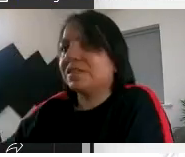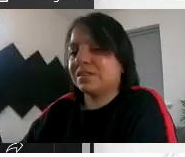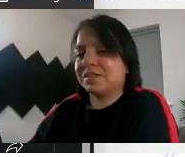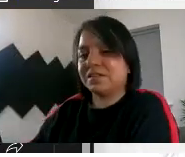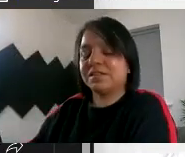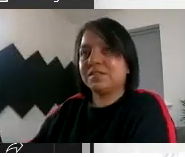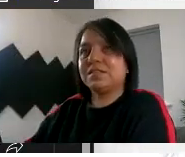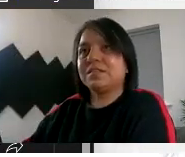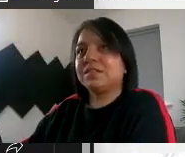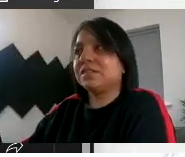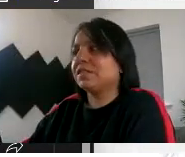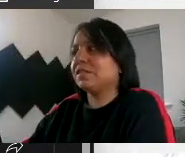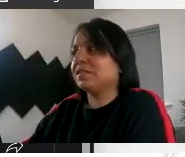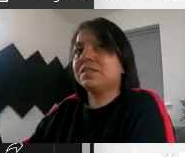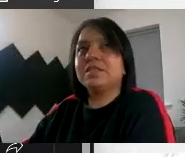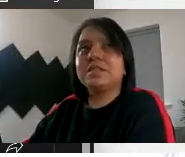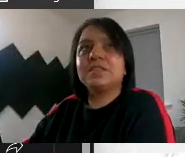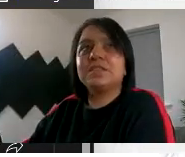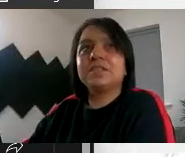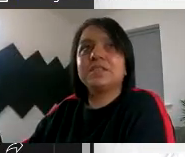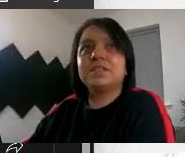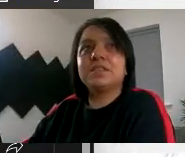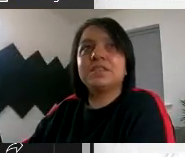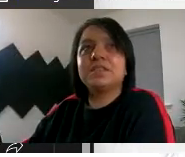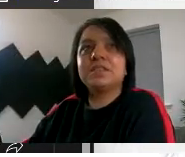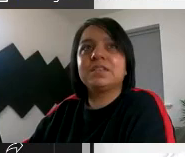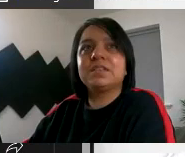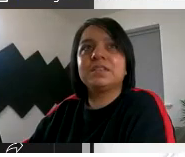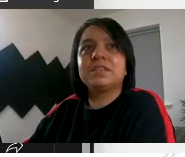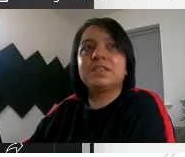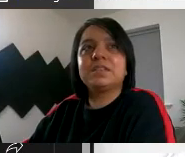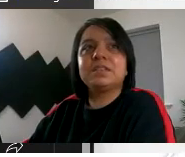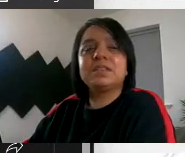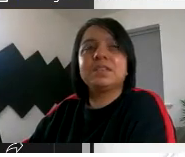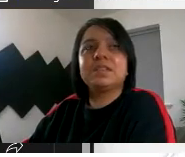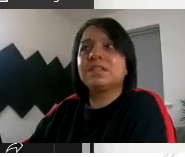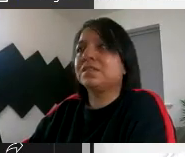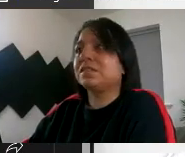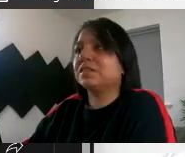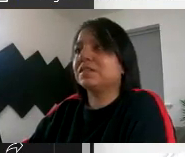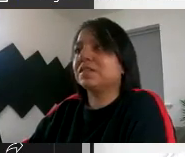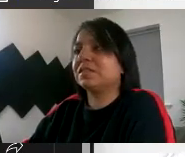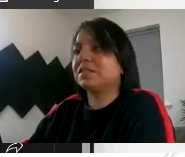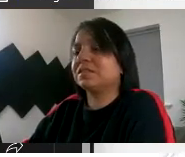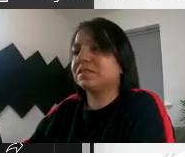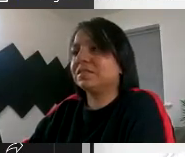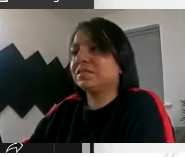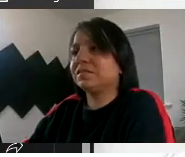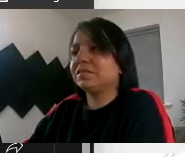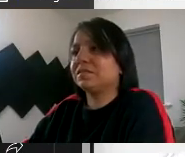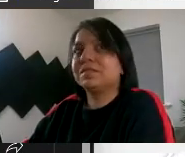as spoken by Louis Tomlinson from One Direction. Basically, right, my name is Louis.